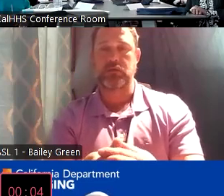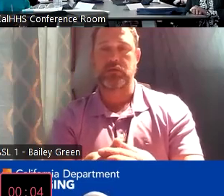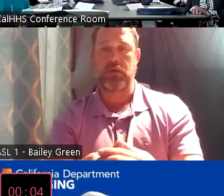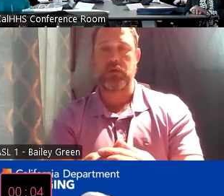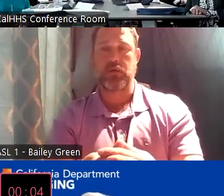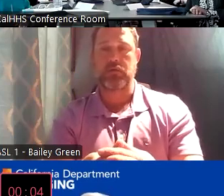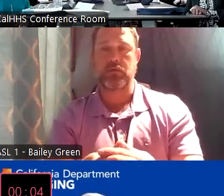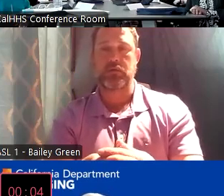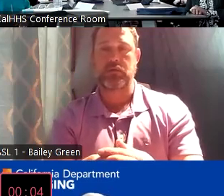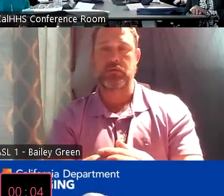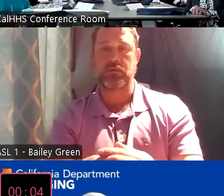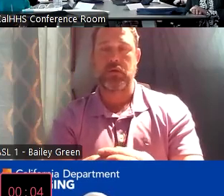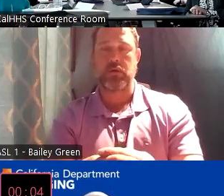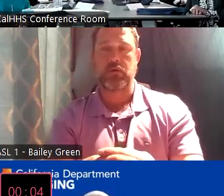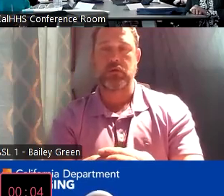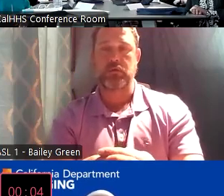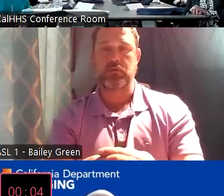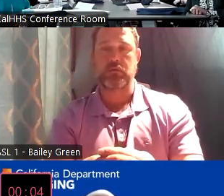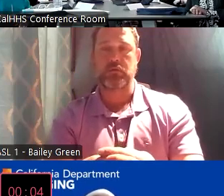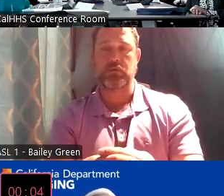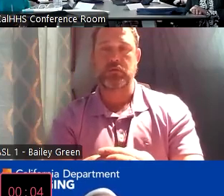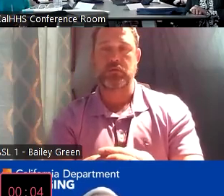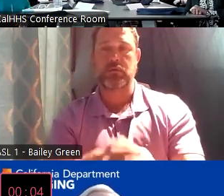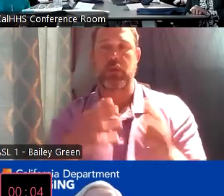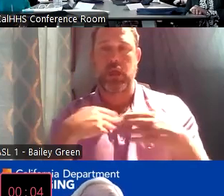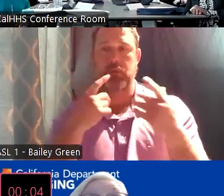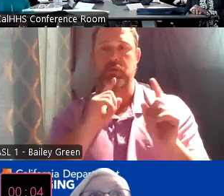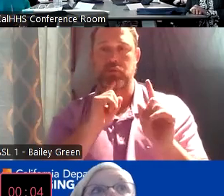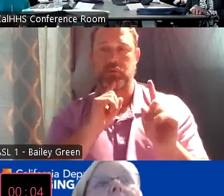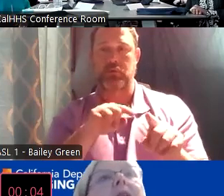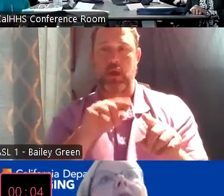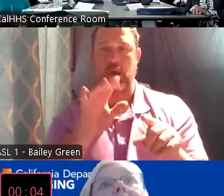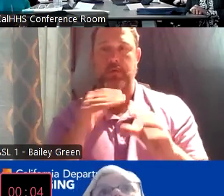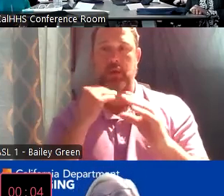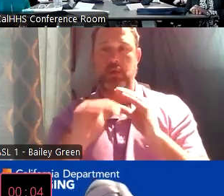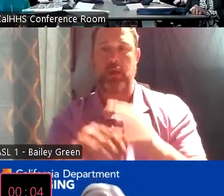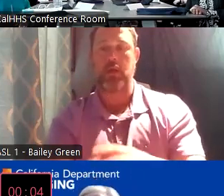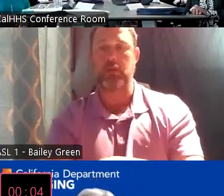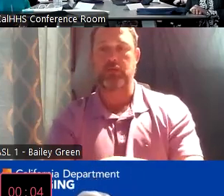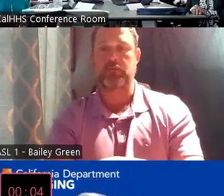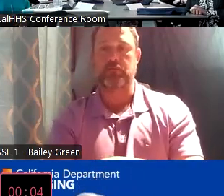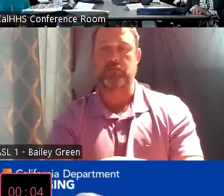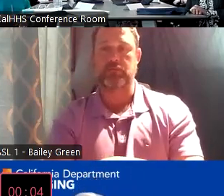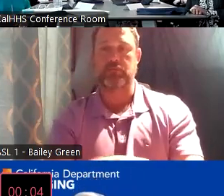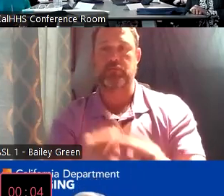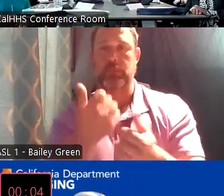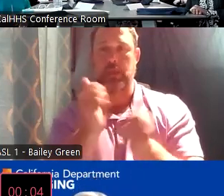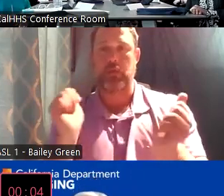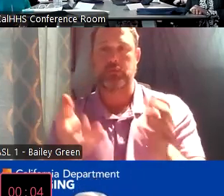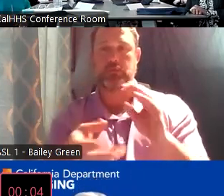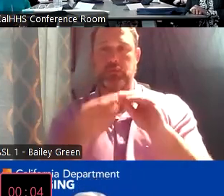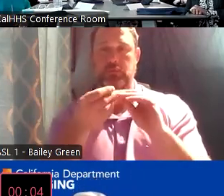engage@aging.ca.gov. Or we would be happy to respond via email. Anyone else?